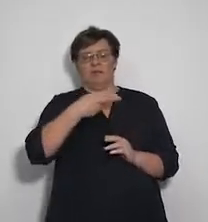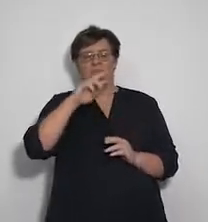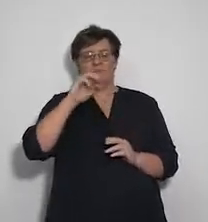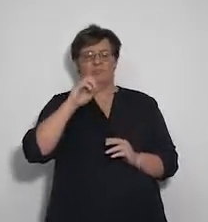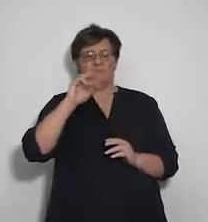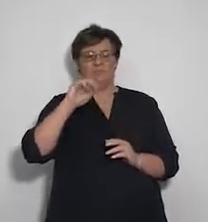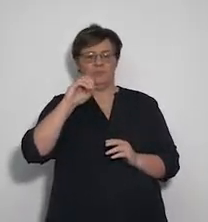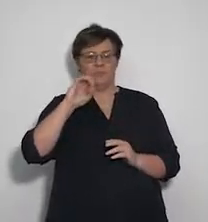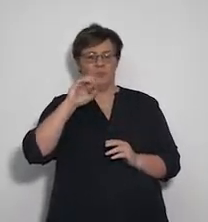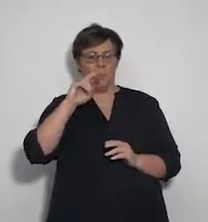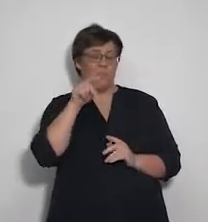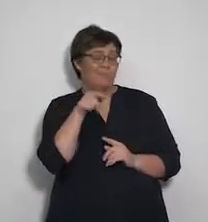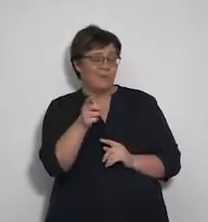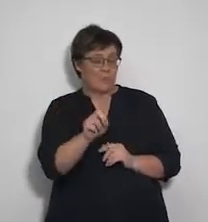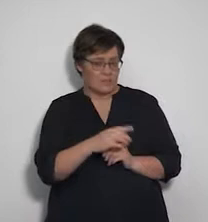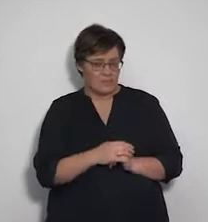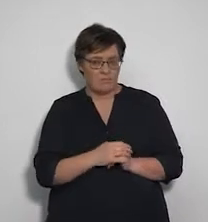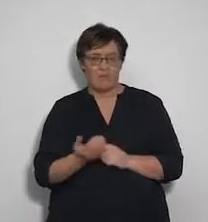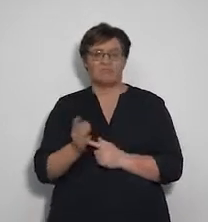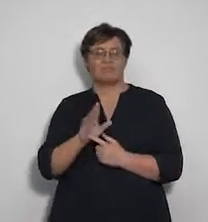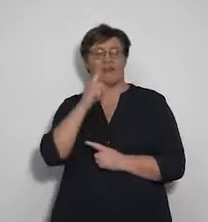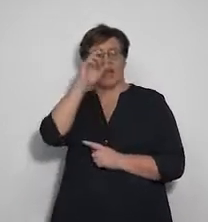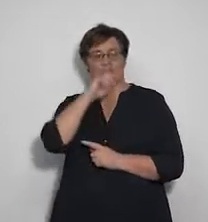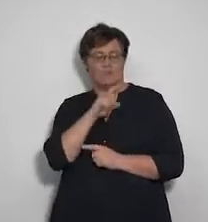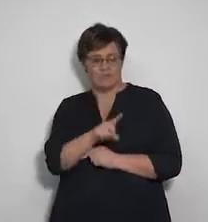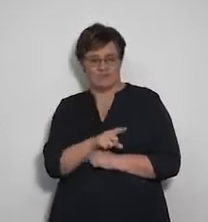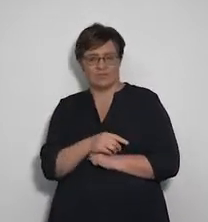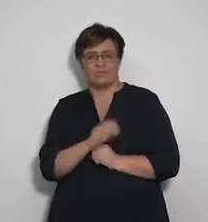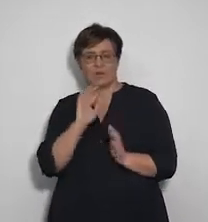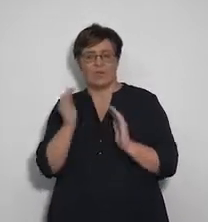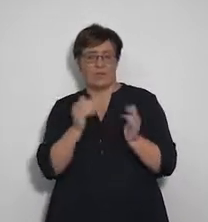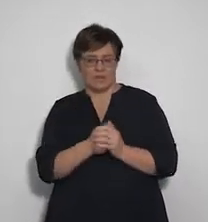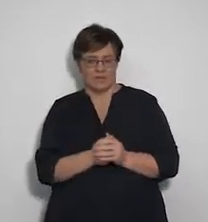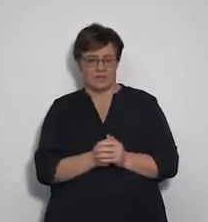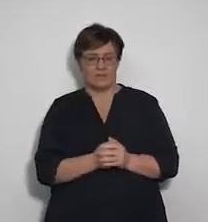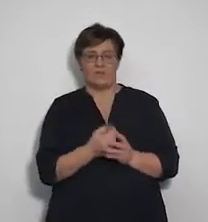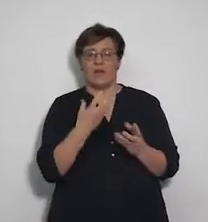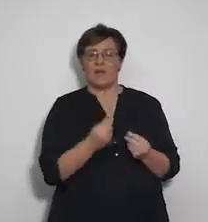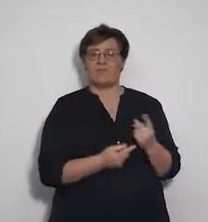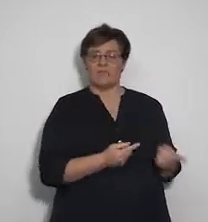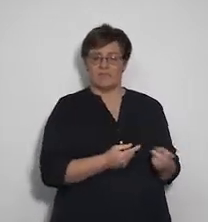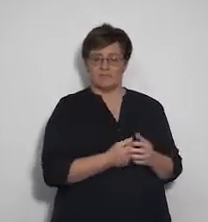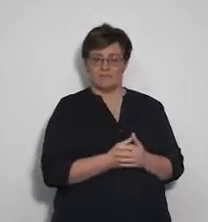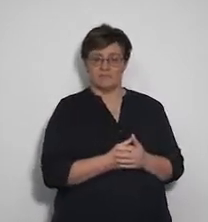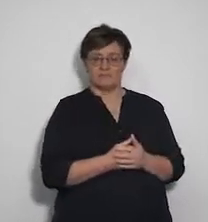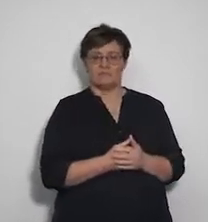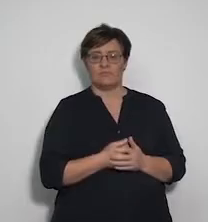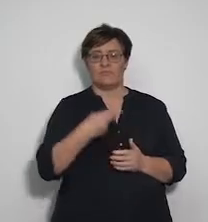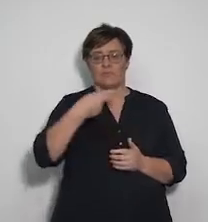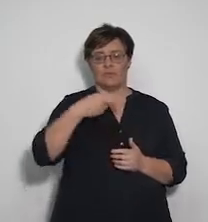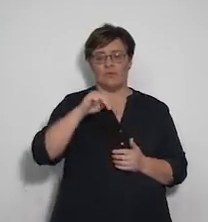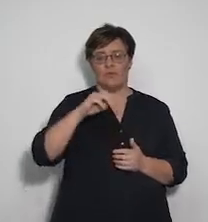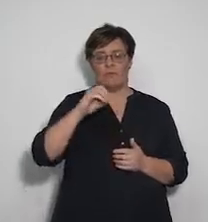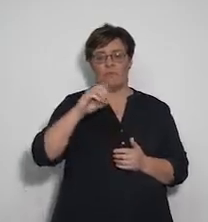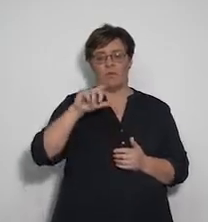chromosome is, and often I use this image to use that comparison. So here we have what we refer to as a